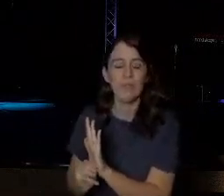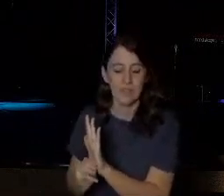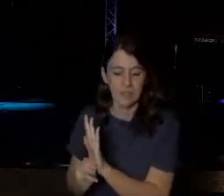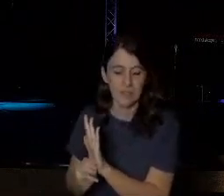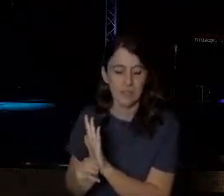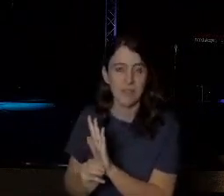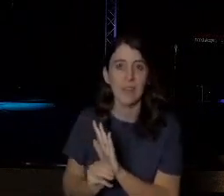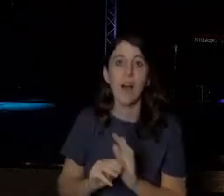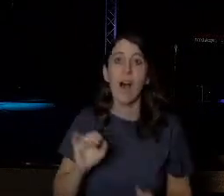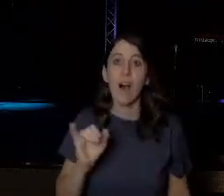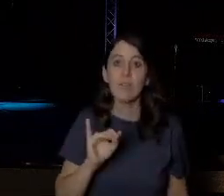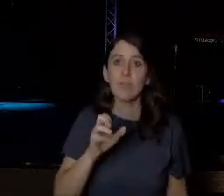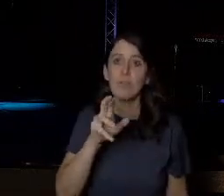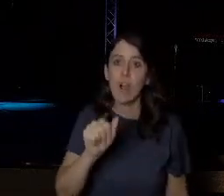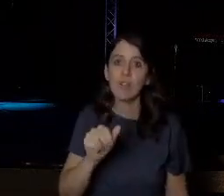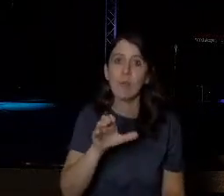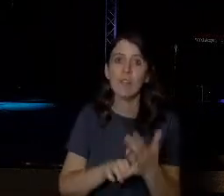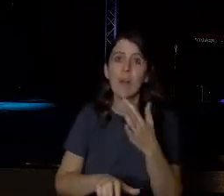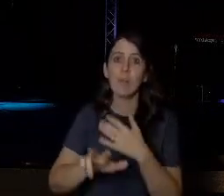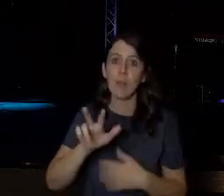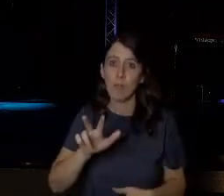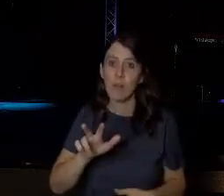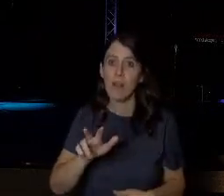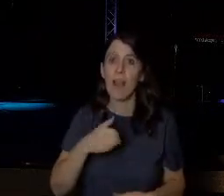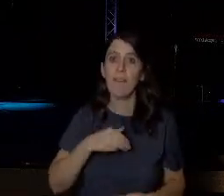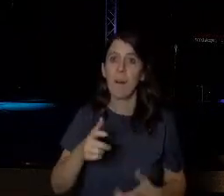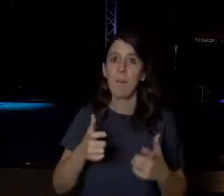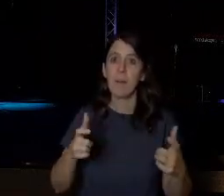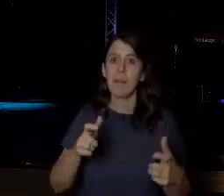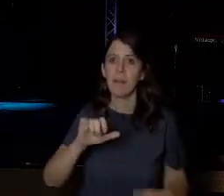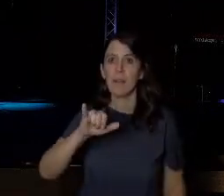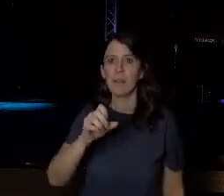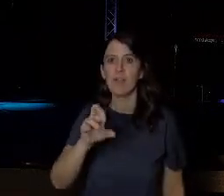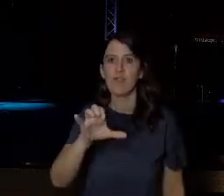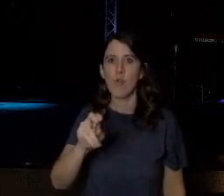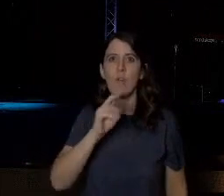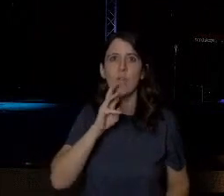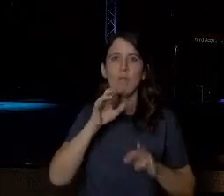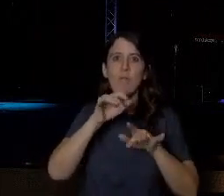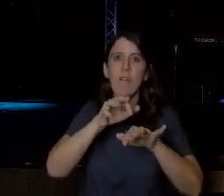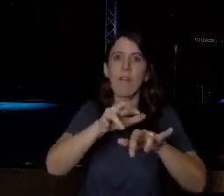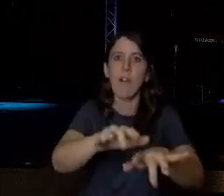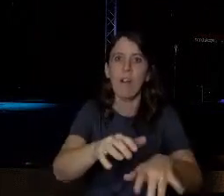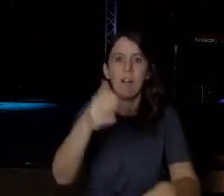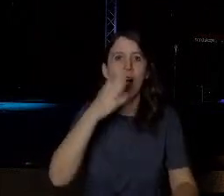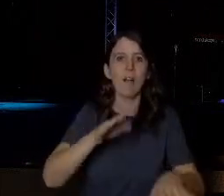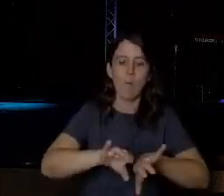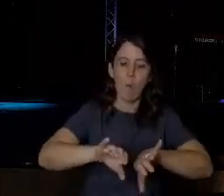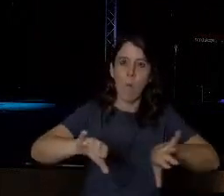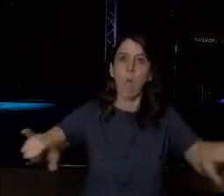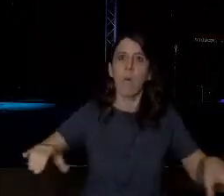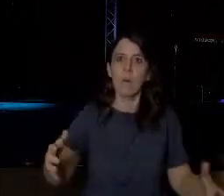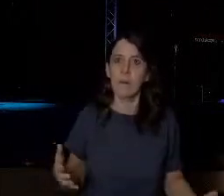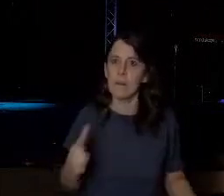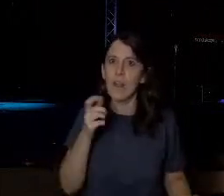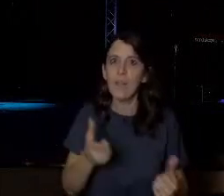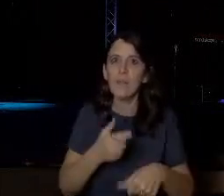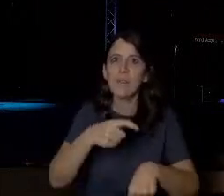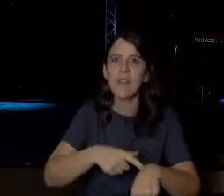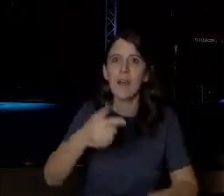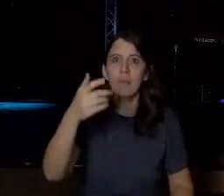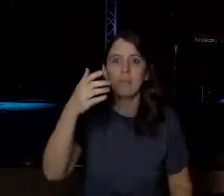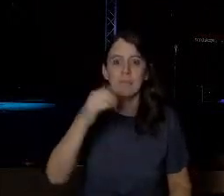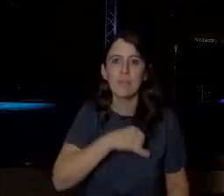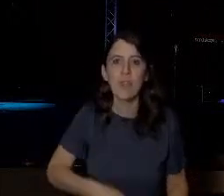the Jordan River while it's at flood stage. And that's not even the first time Joshua had seen the river part. Right, Joshua had